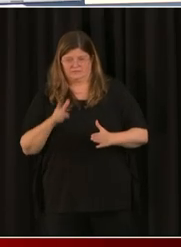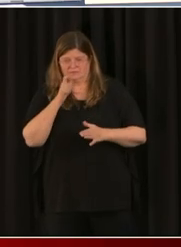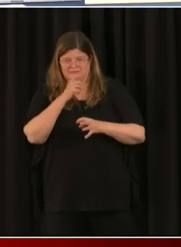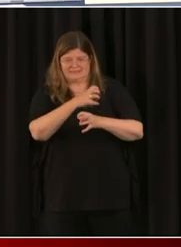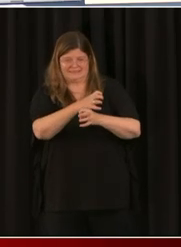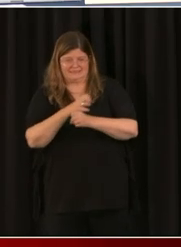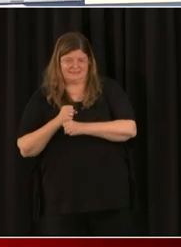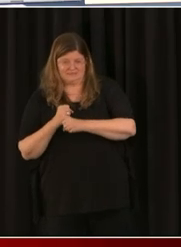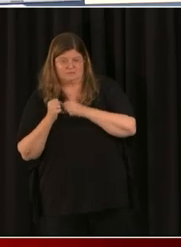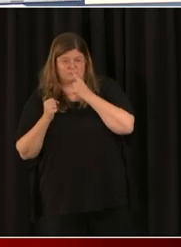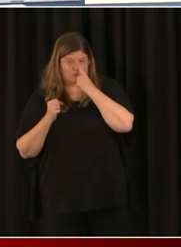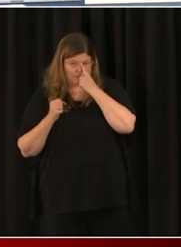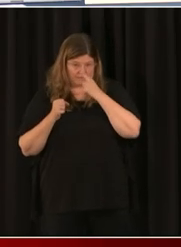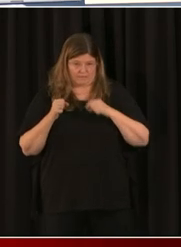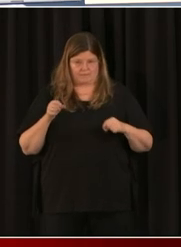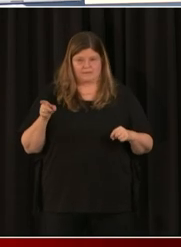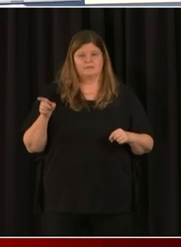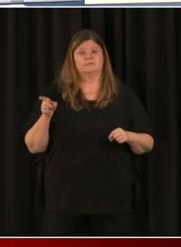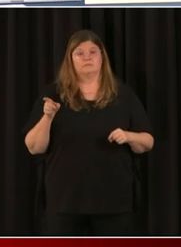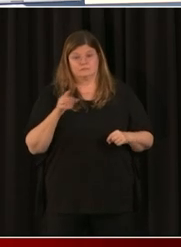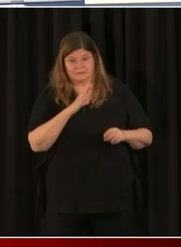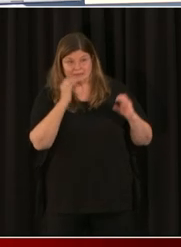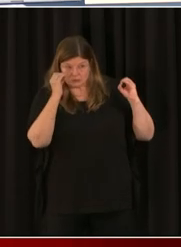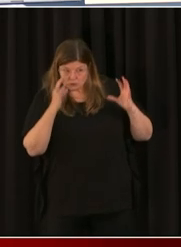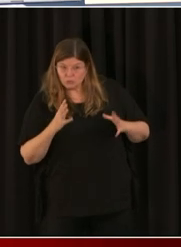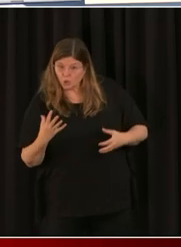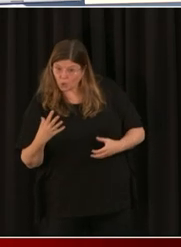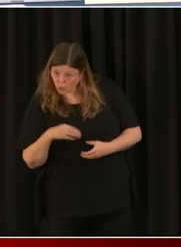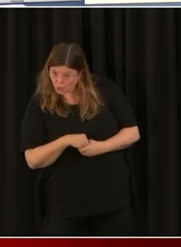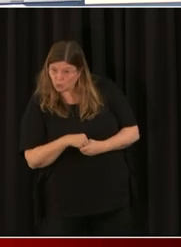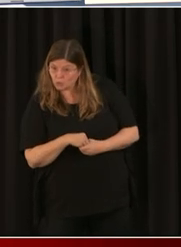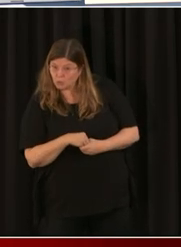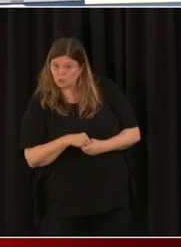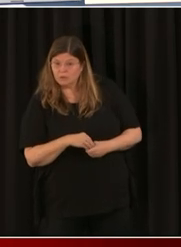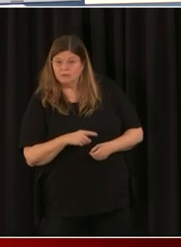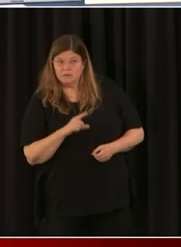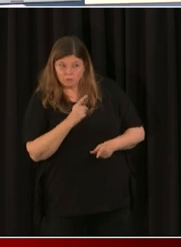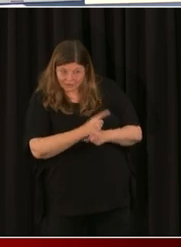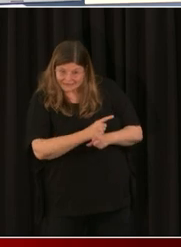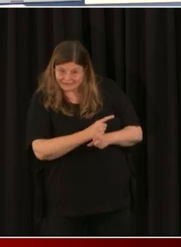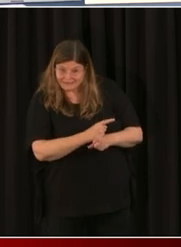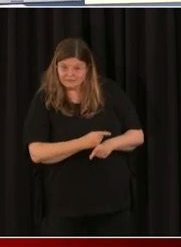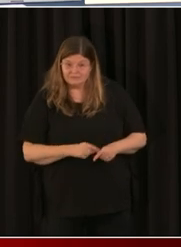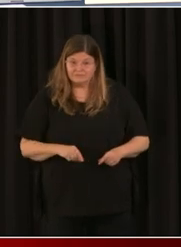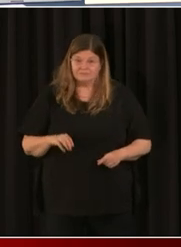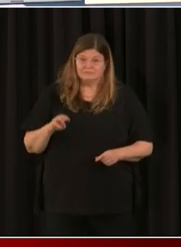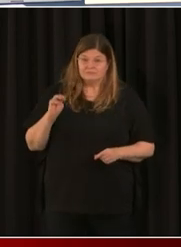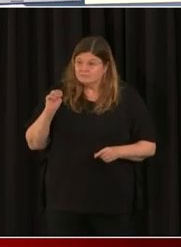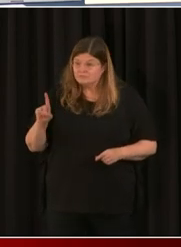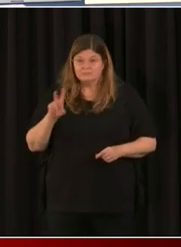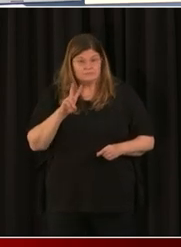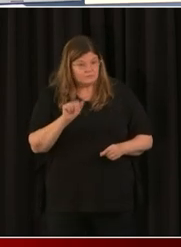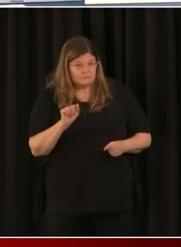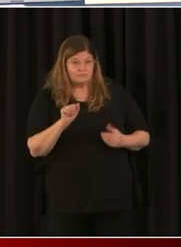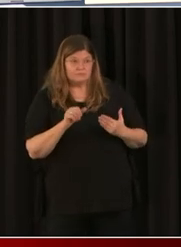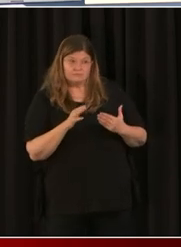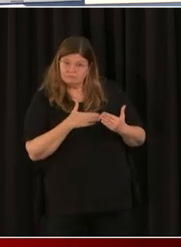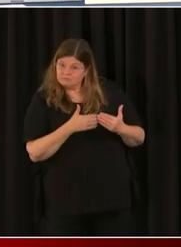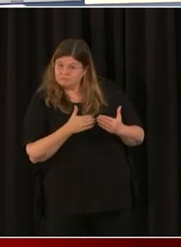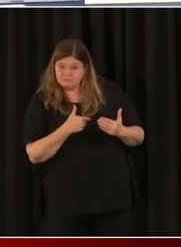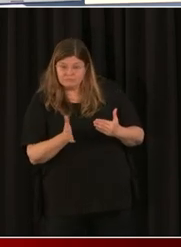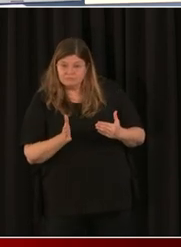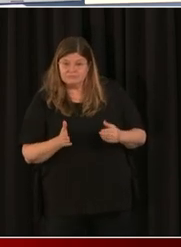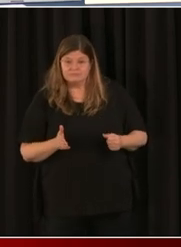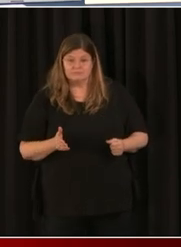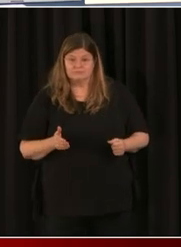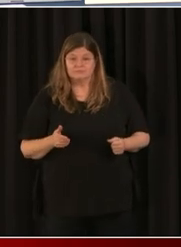And so to follow up on that, so teachers would be included, Maryland and Virginia residents who are teachers would be included. And I'm just wondering, as to teachers, I